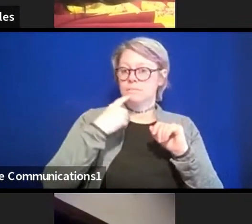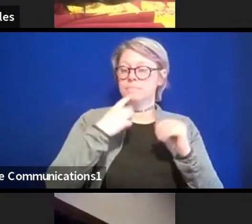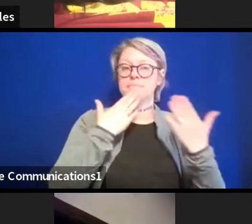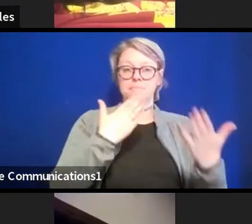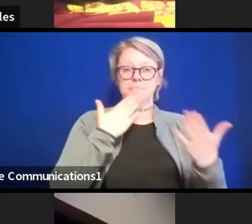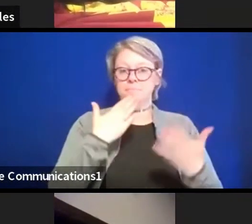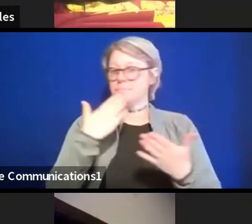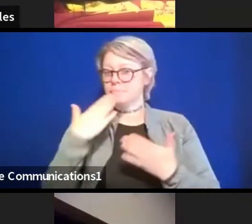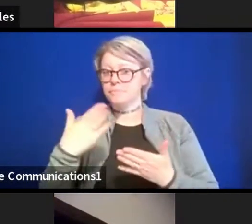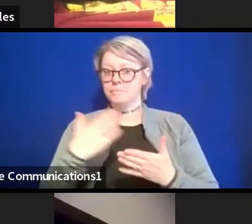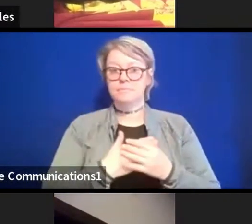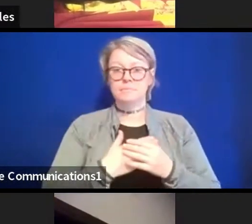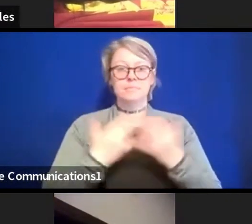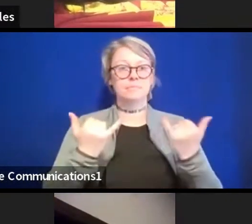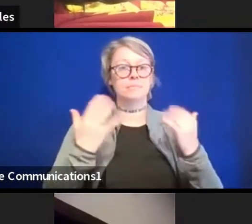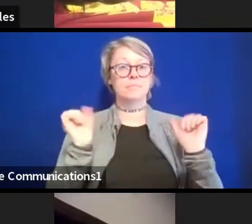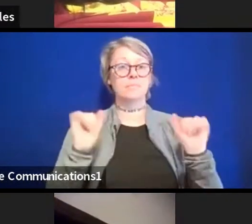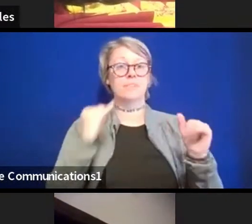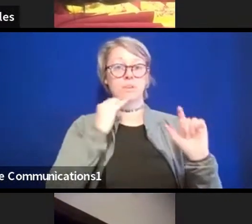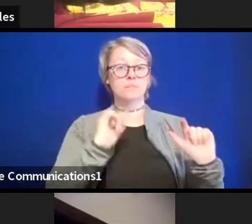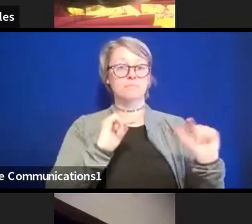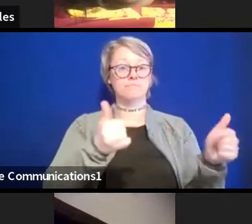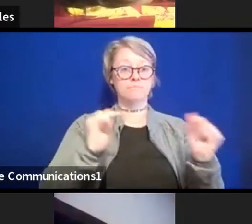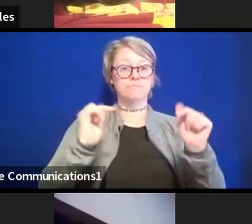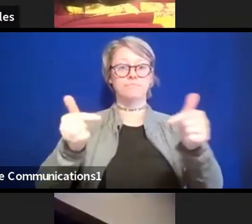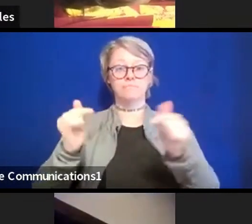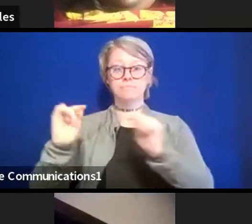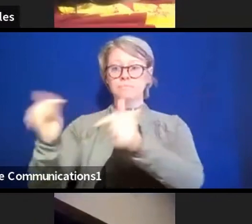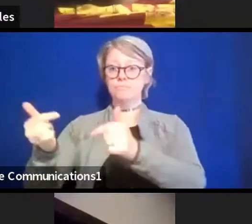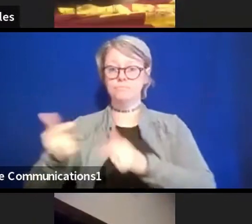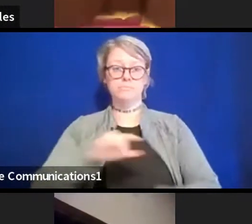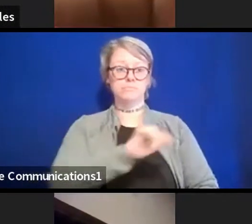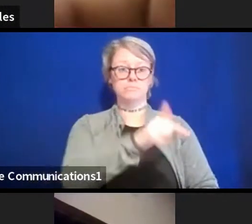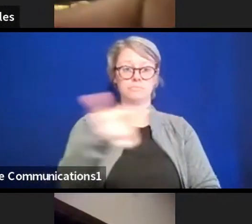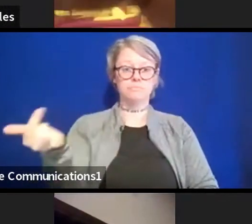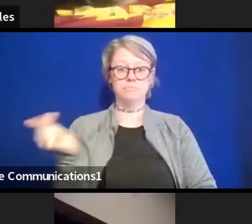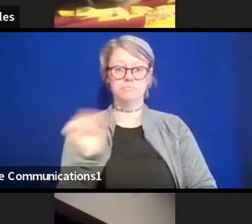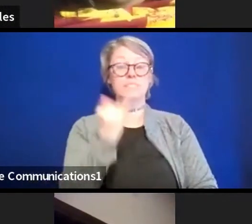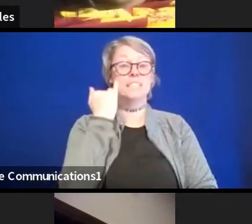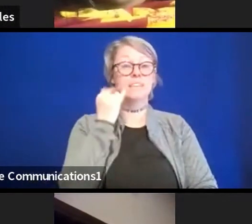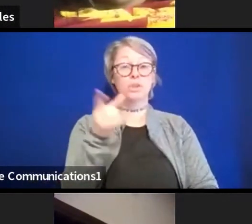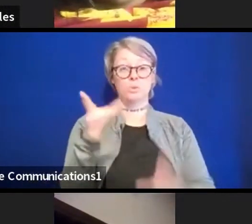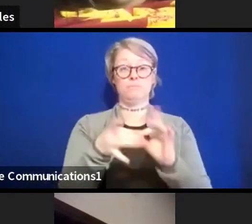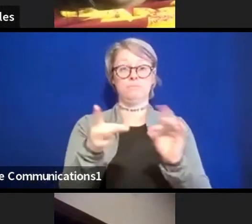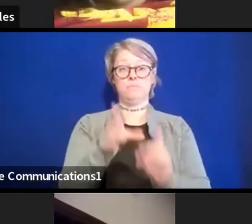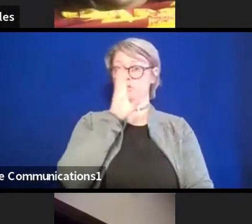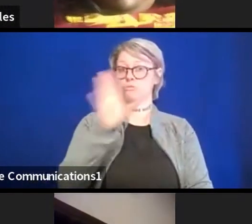of like to hear from every one of you to talk about, as if you were speaking directly to the